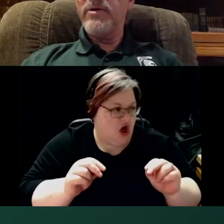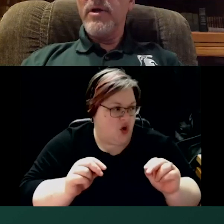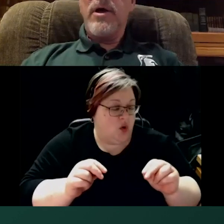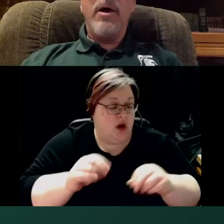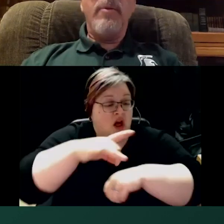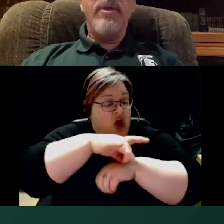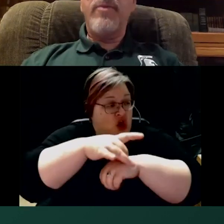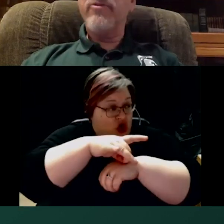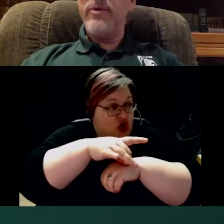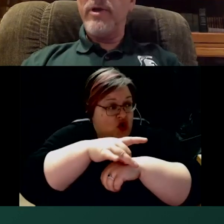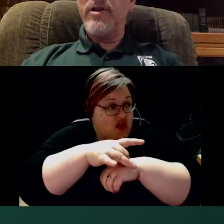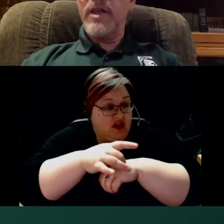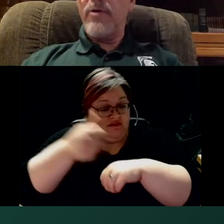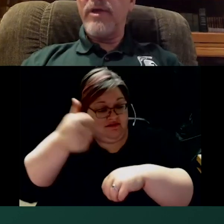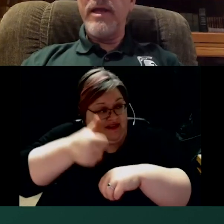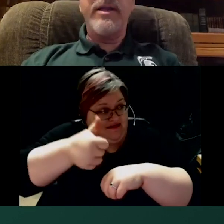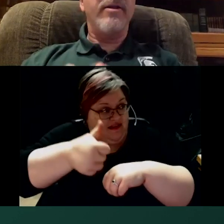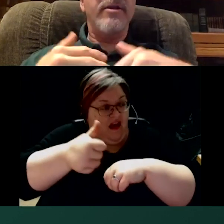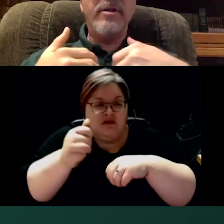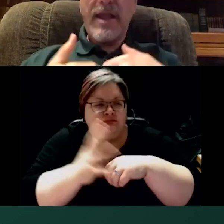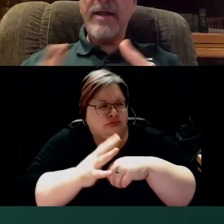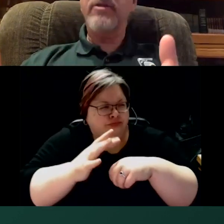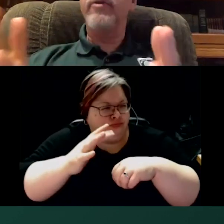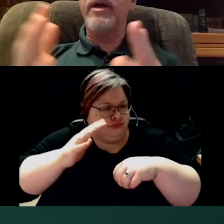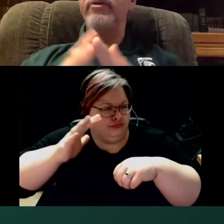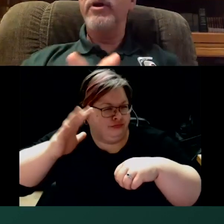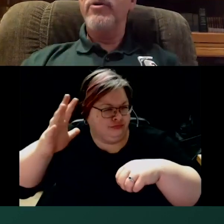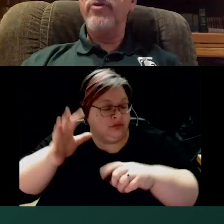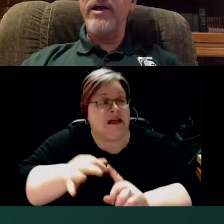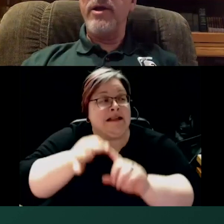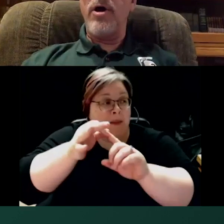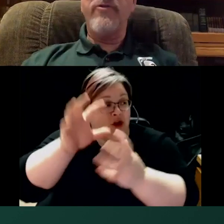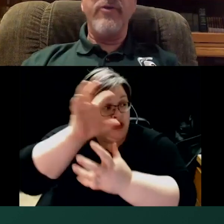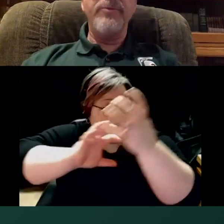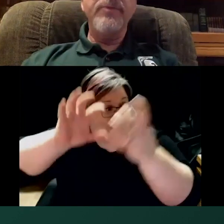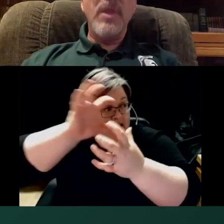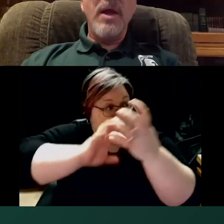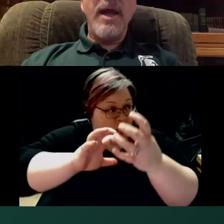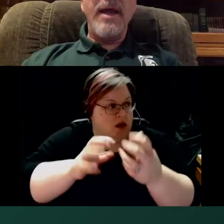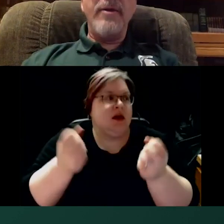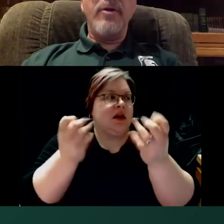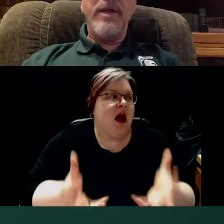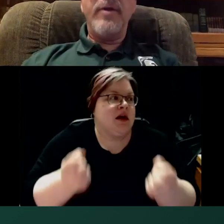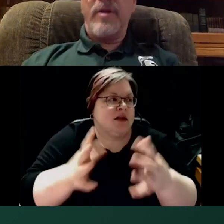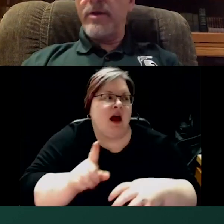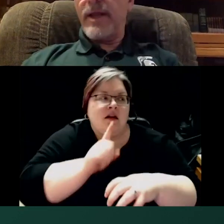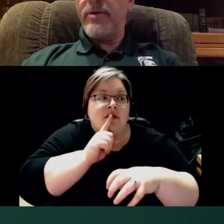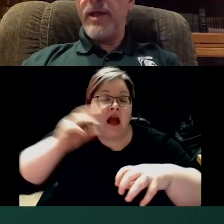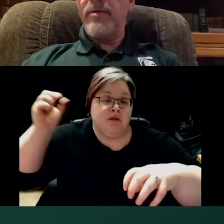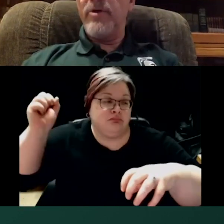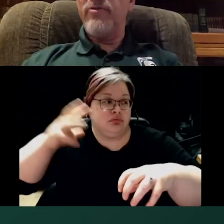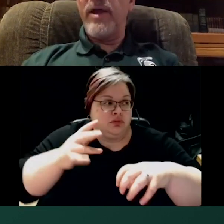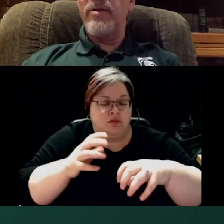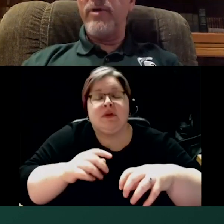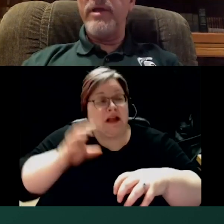planet, especially when it's cloudy. It gets lots of light shining off of it. And so it is sunlight.